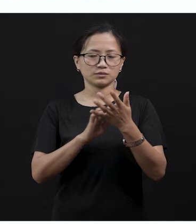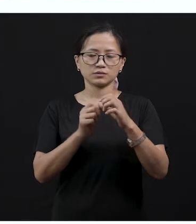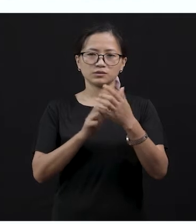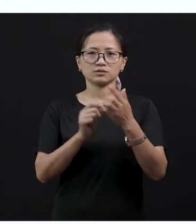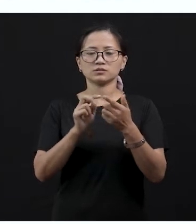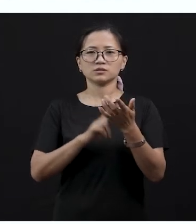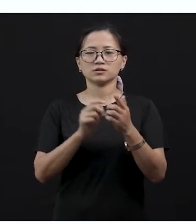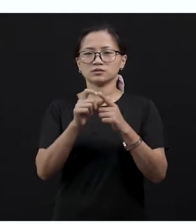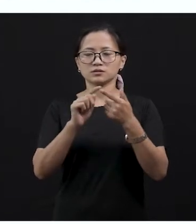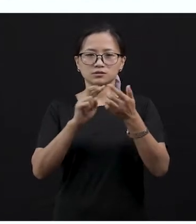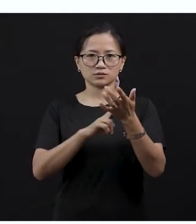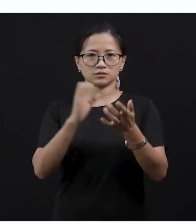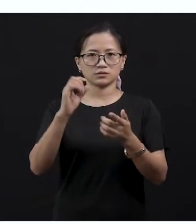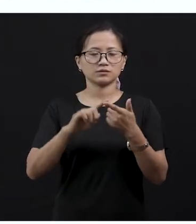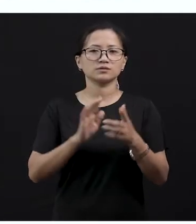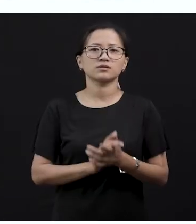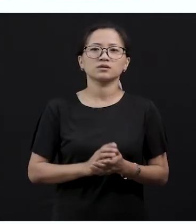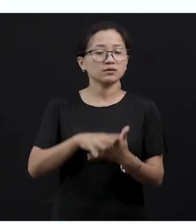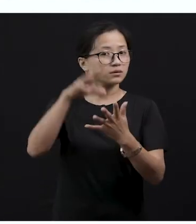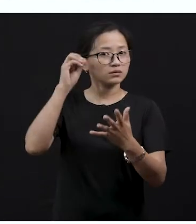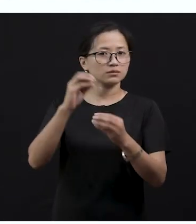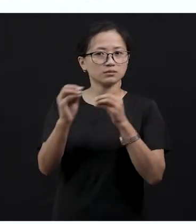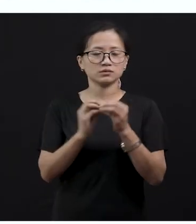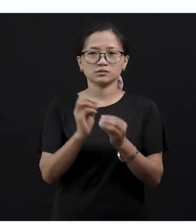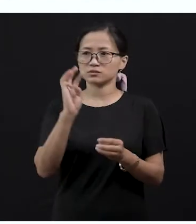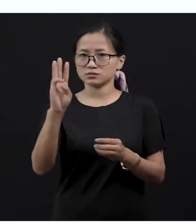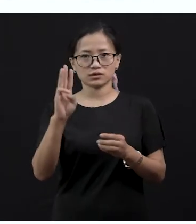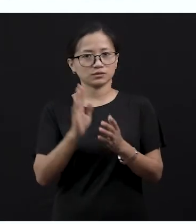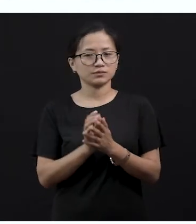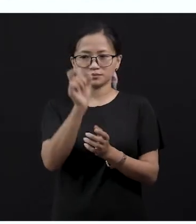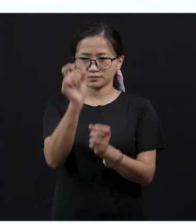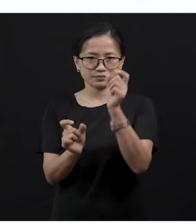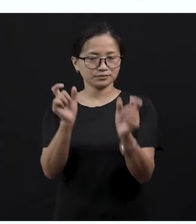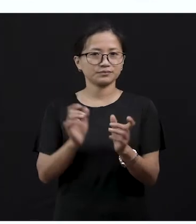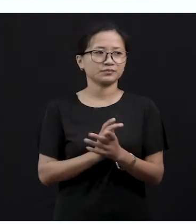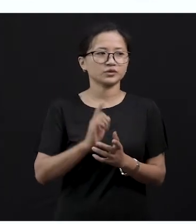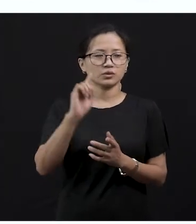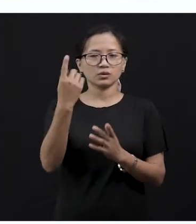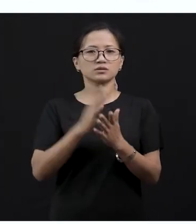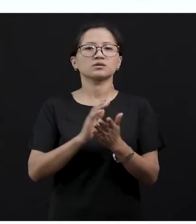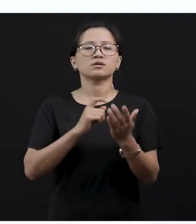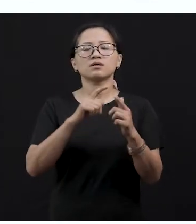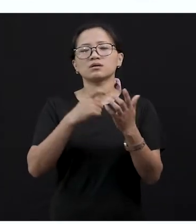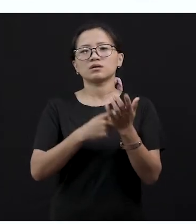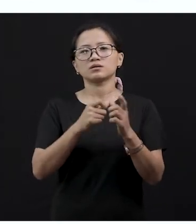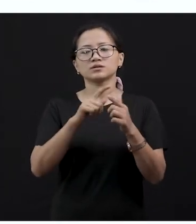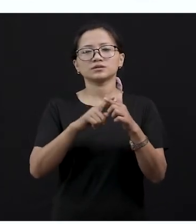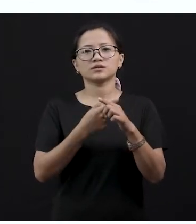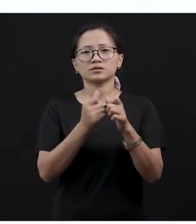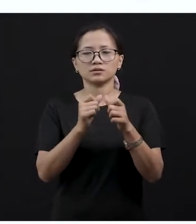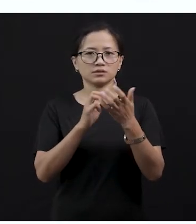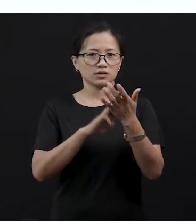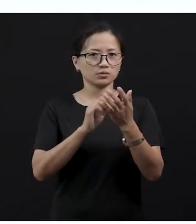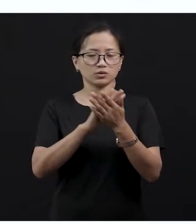today you're going to learn about these three people. One is Raja Ram Mohan Roy, number